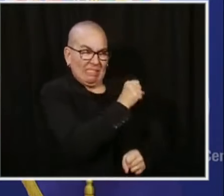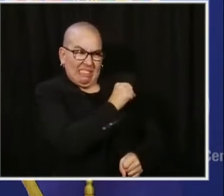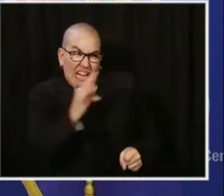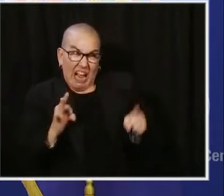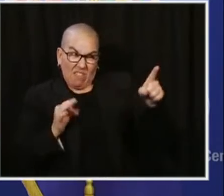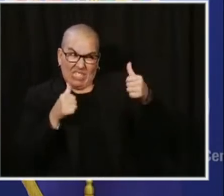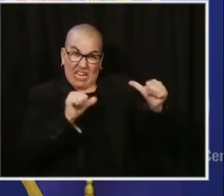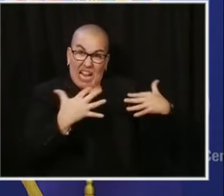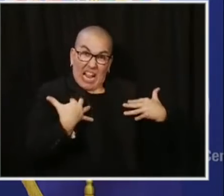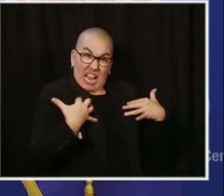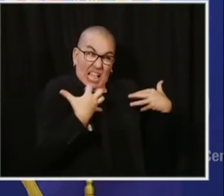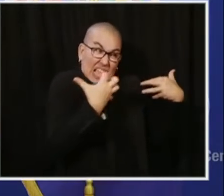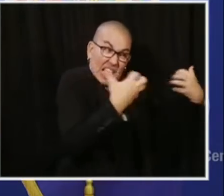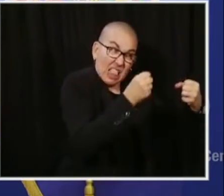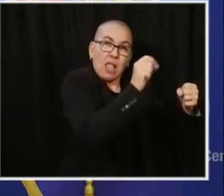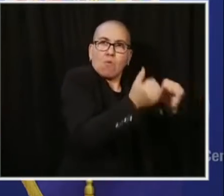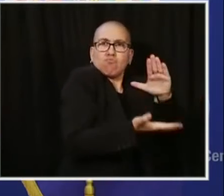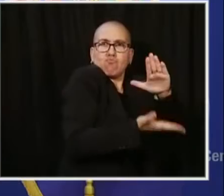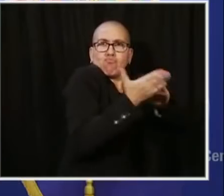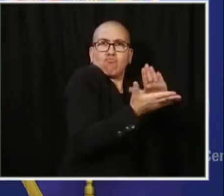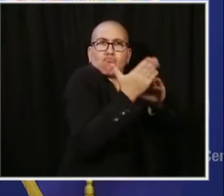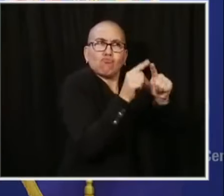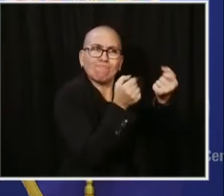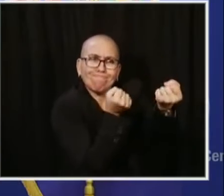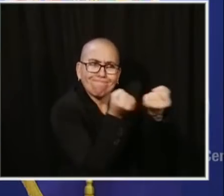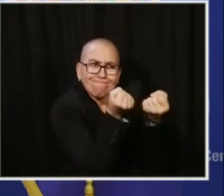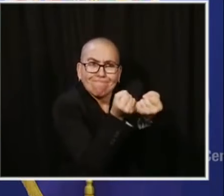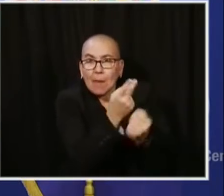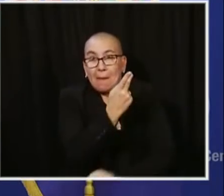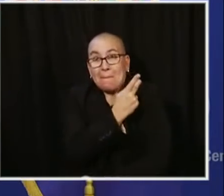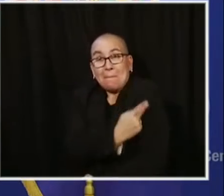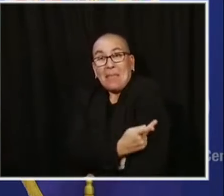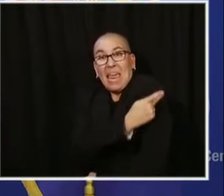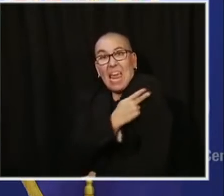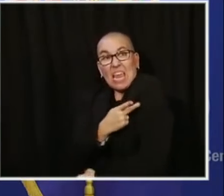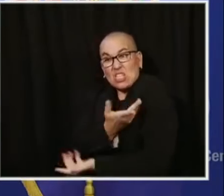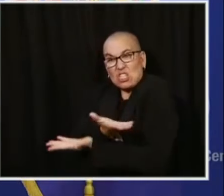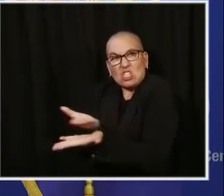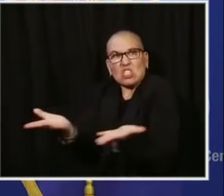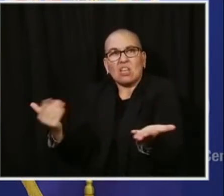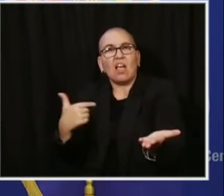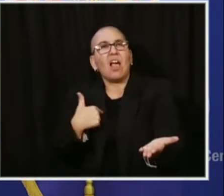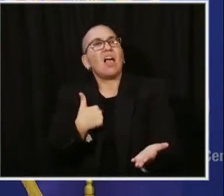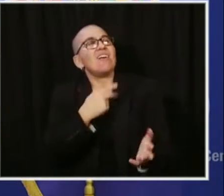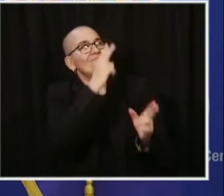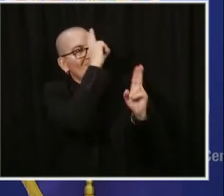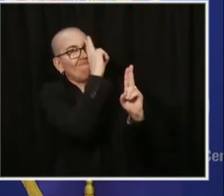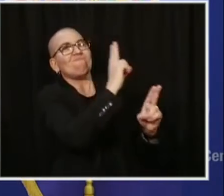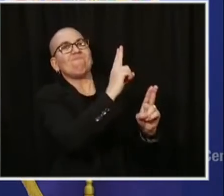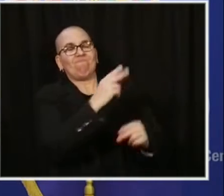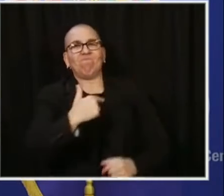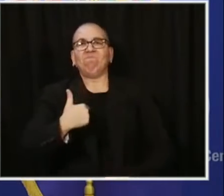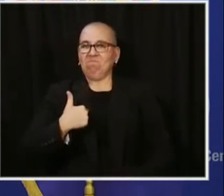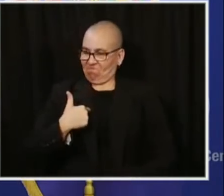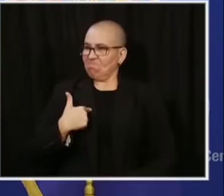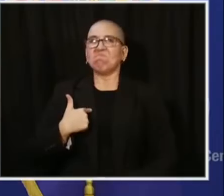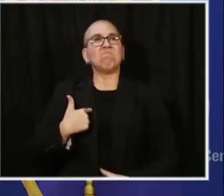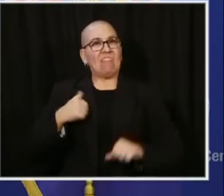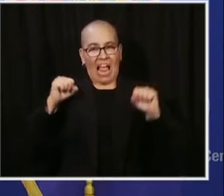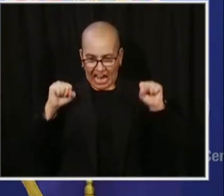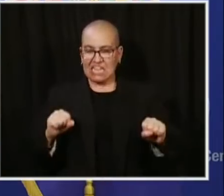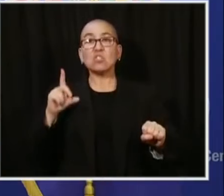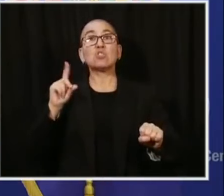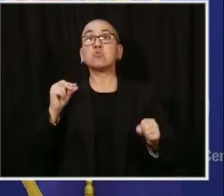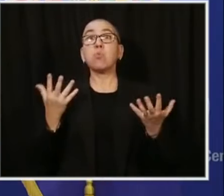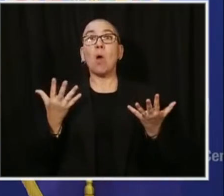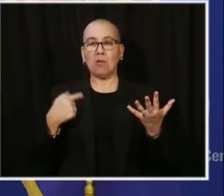those healthcare heroes and you want to show it, do everything you can to keep them healthy and safe out in the community. Wear your mask, wash your